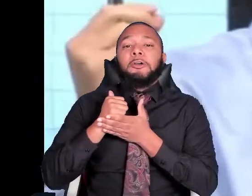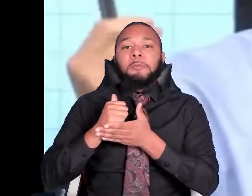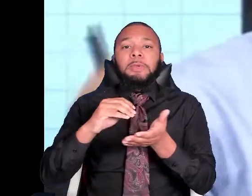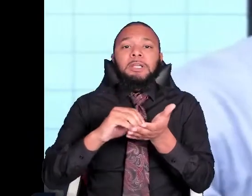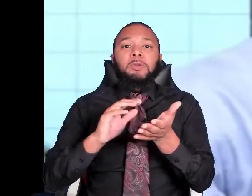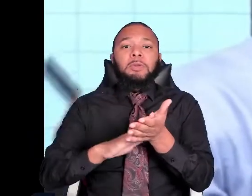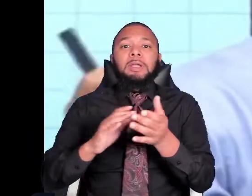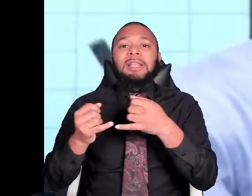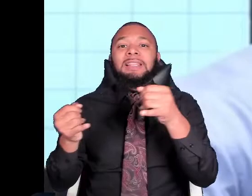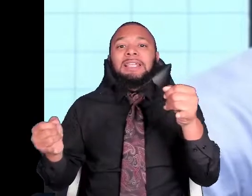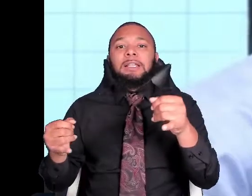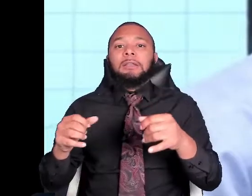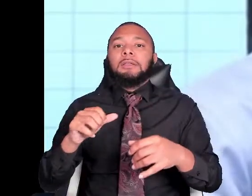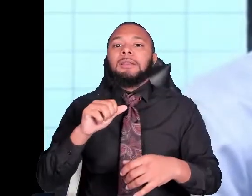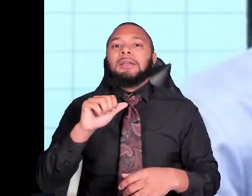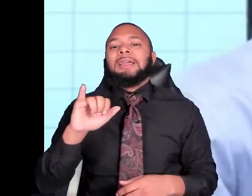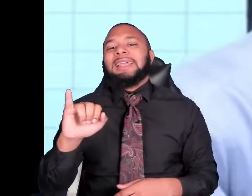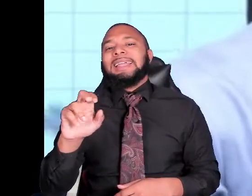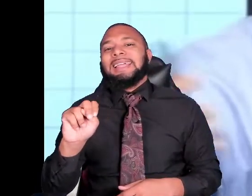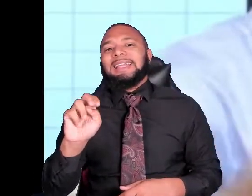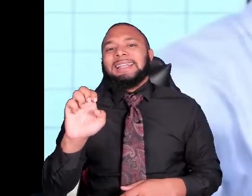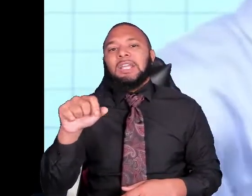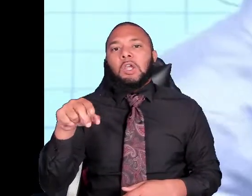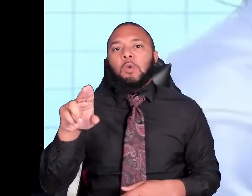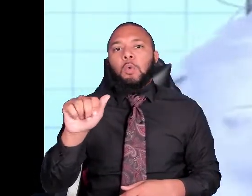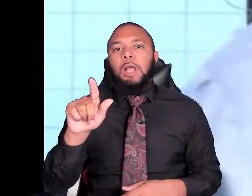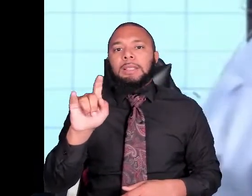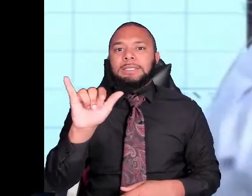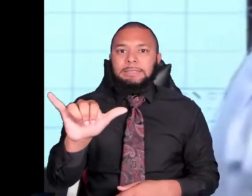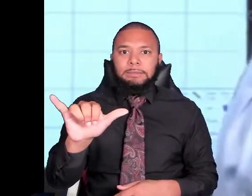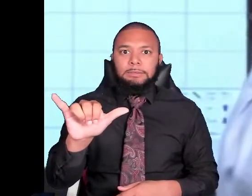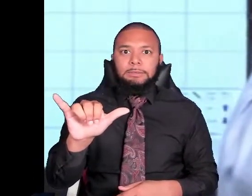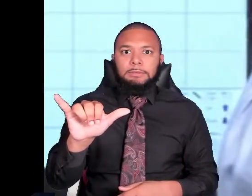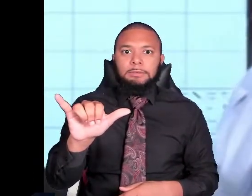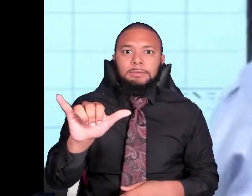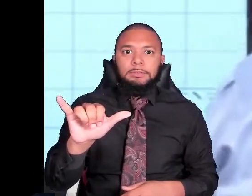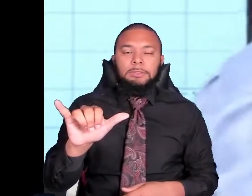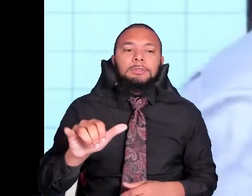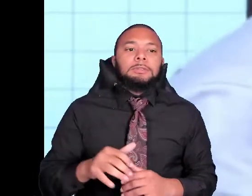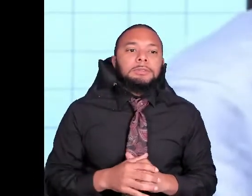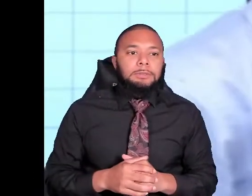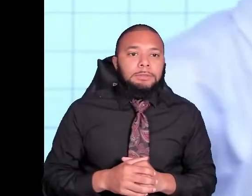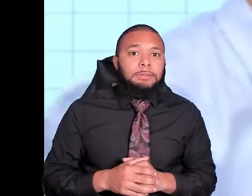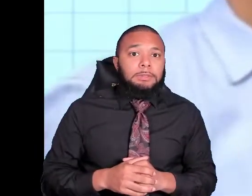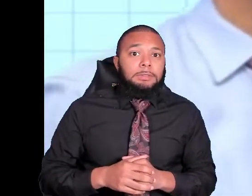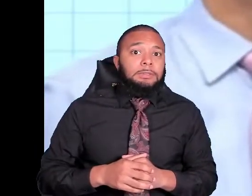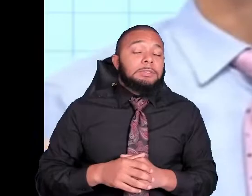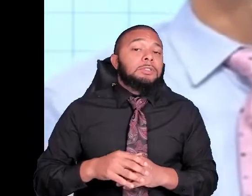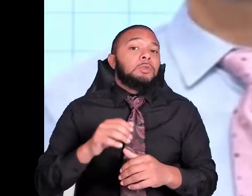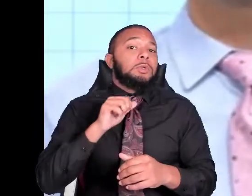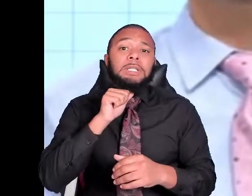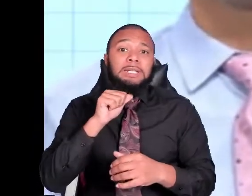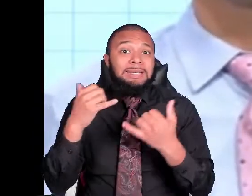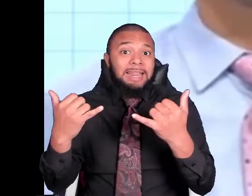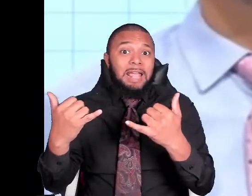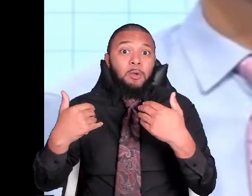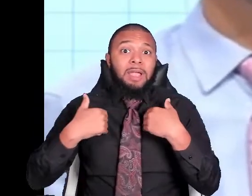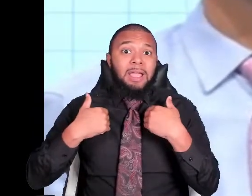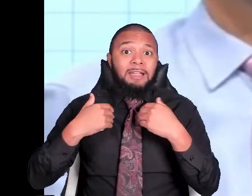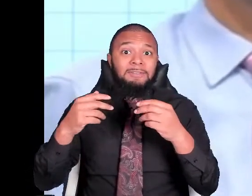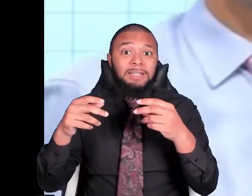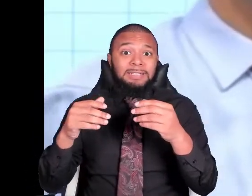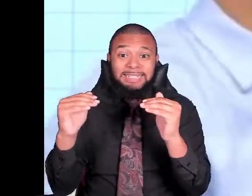are really similar to the last ones, except instead of an equal sign, we will have an